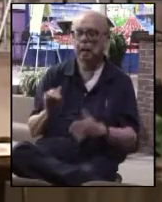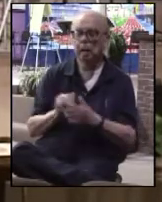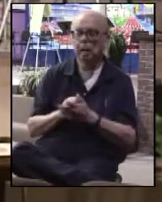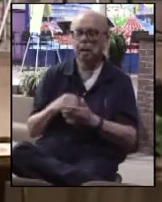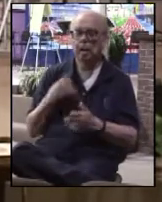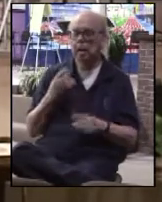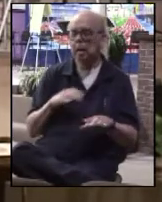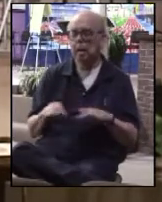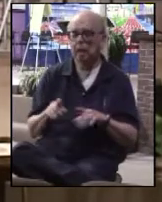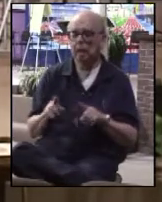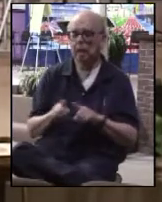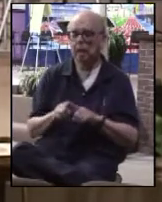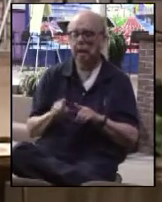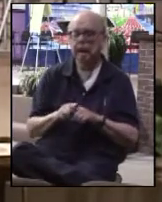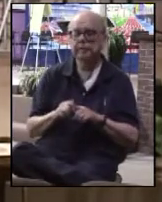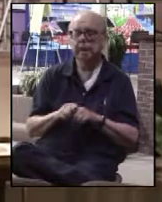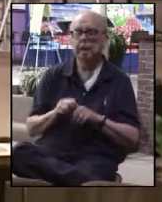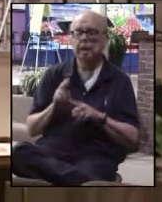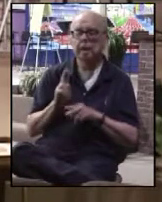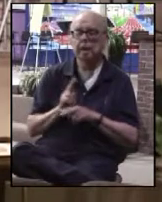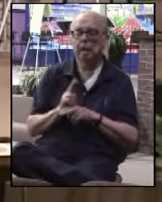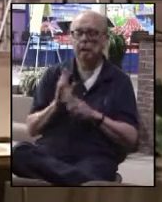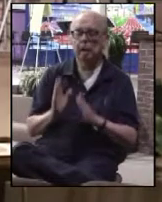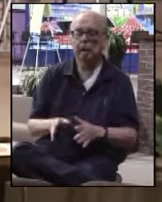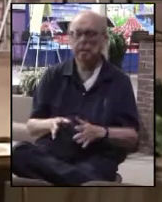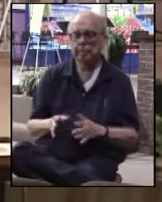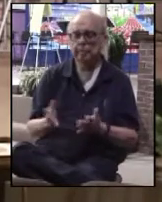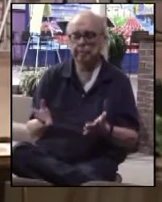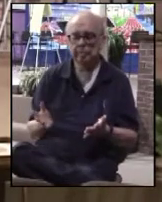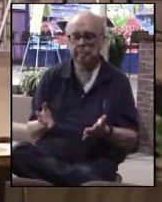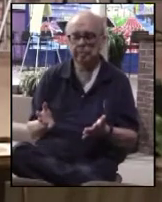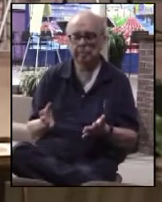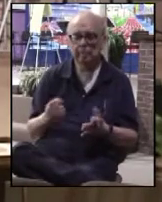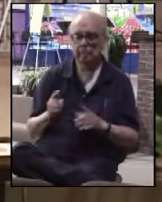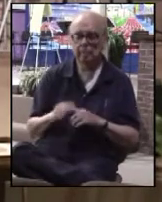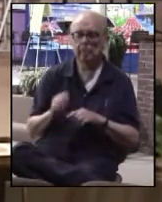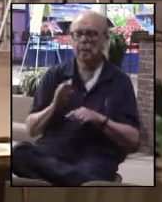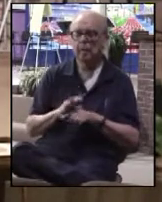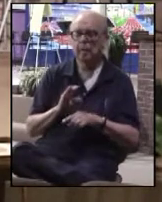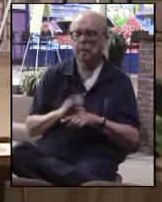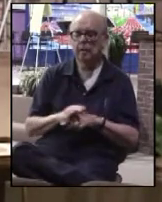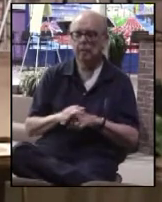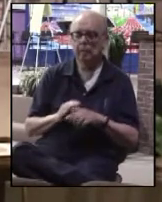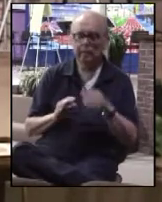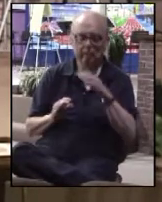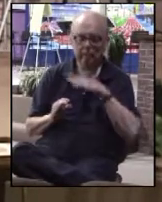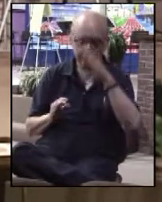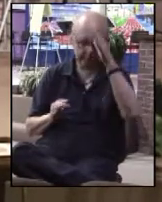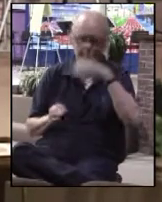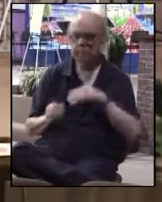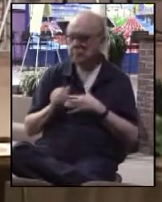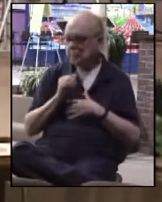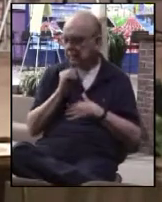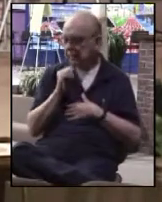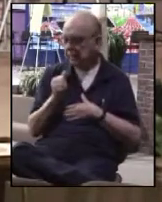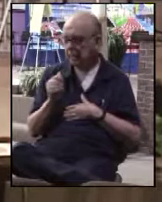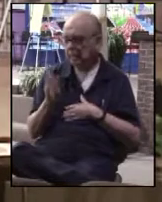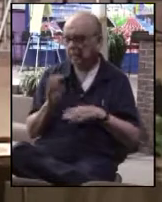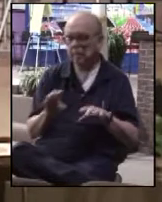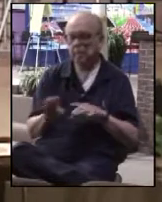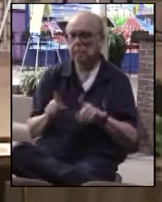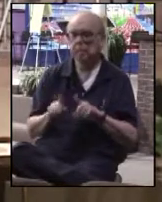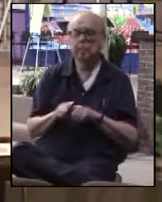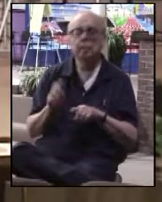what we do as a consumer as a product but church guys and gals is not to be treated